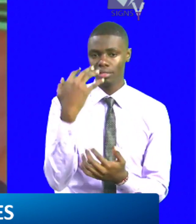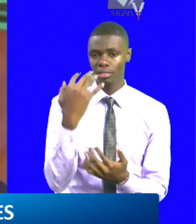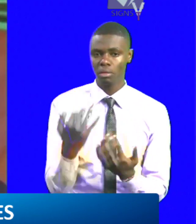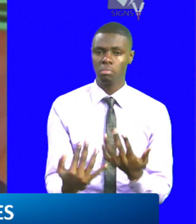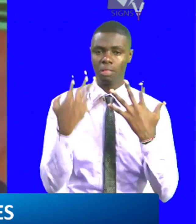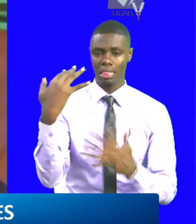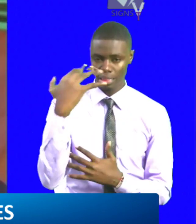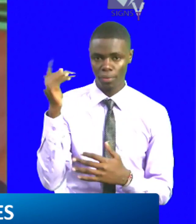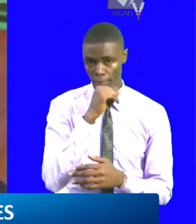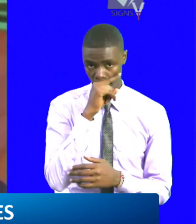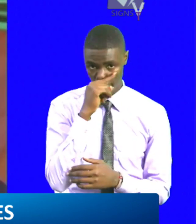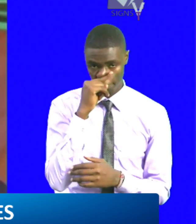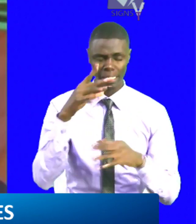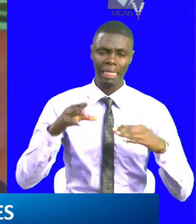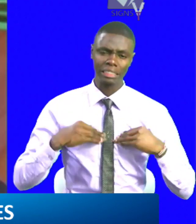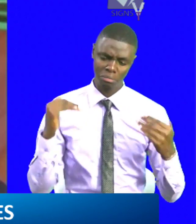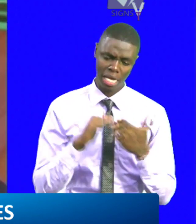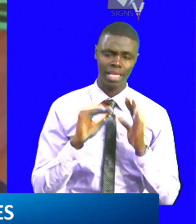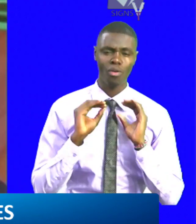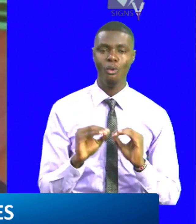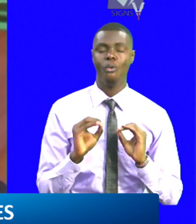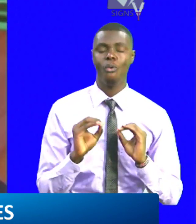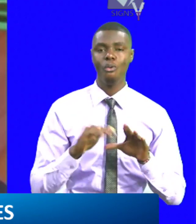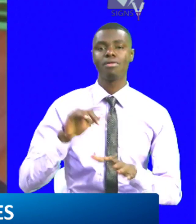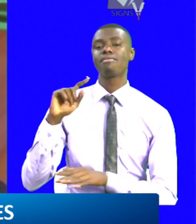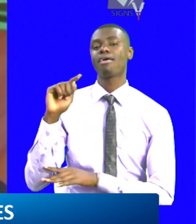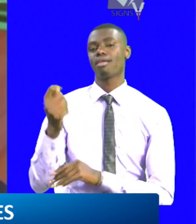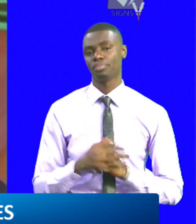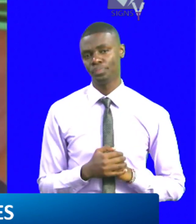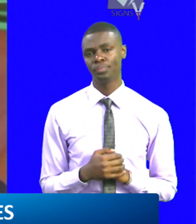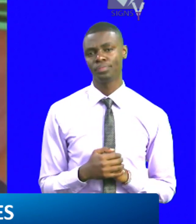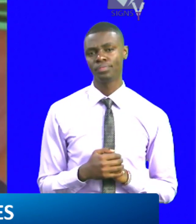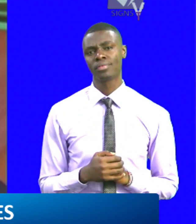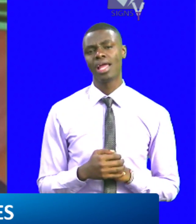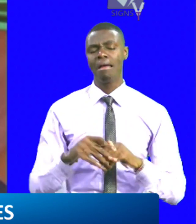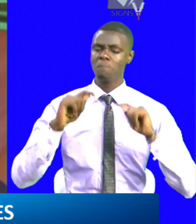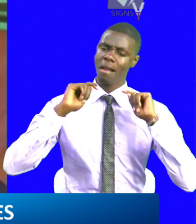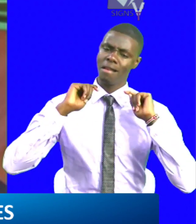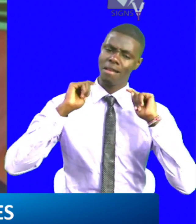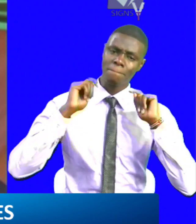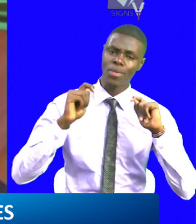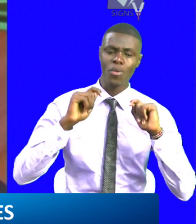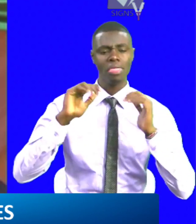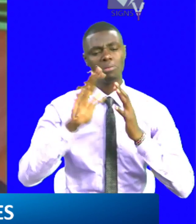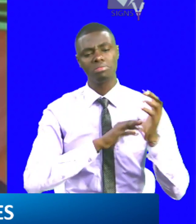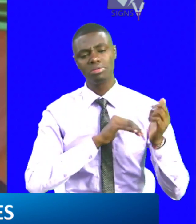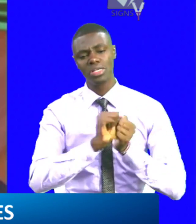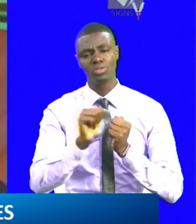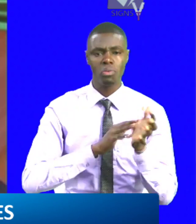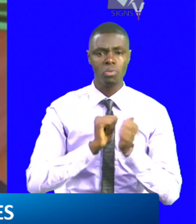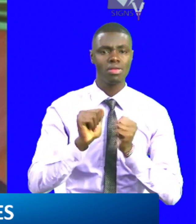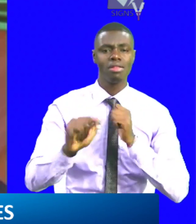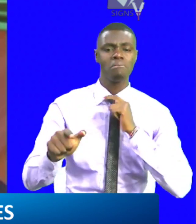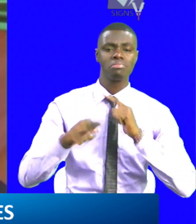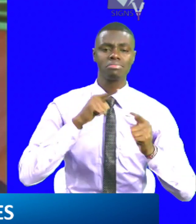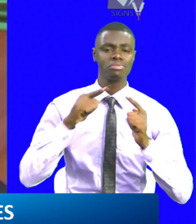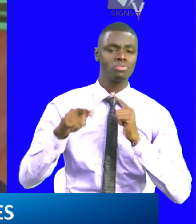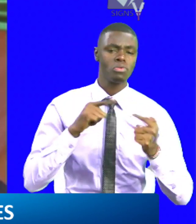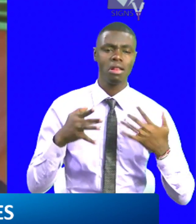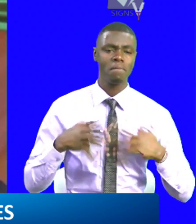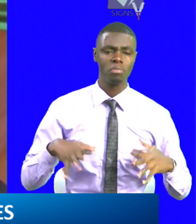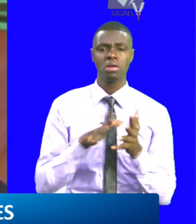to tear gas people for no reason, to tear gas advocates like a very senior and renowned advocate,